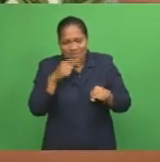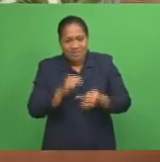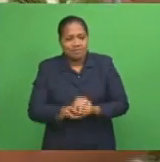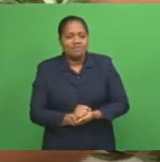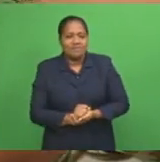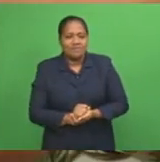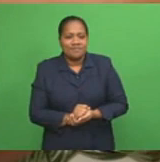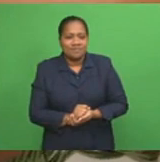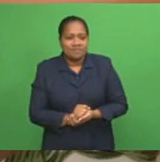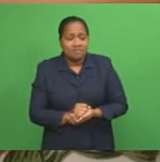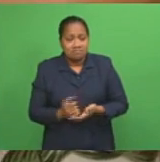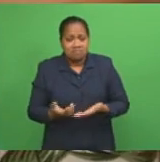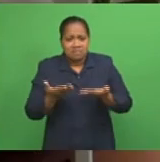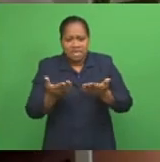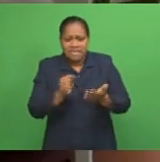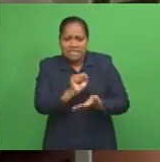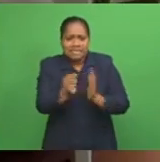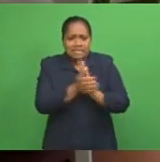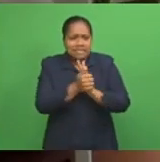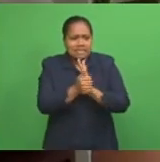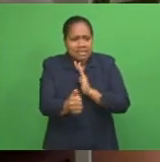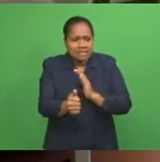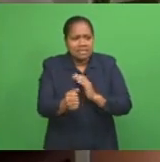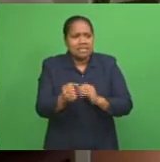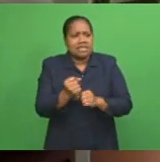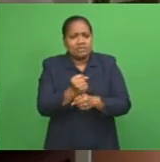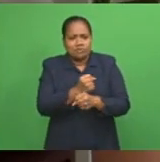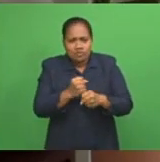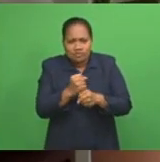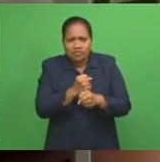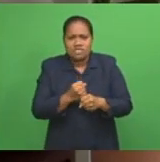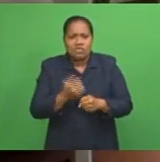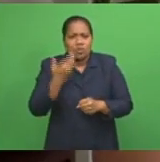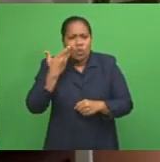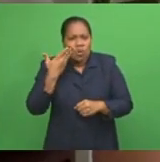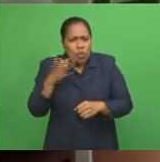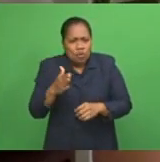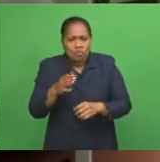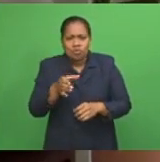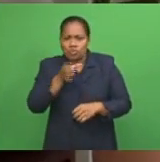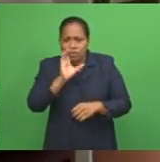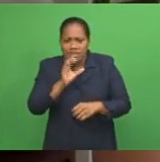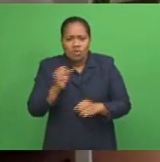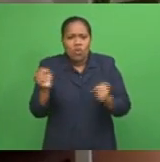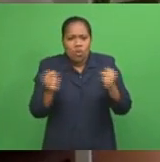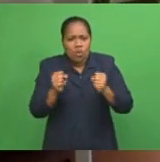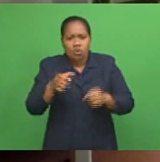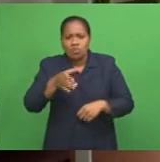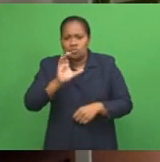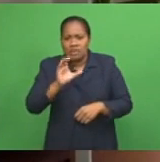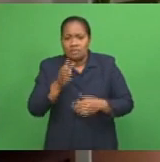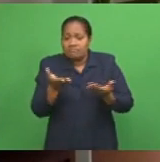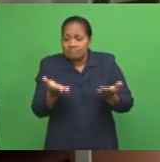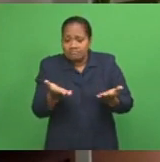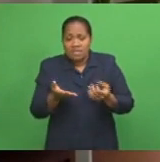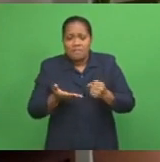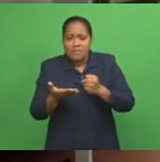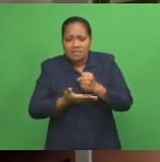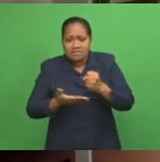skills to doing drinks, cold drinks, hot drinks. It's the basics of making